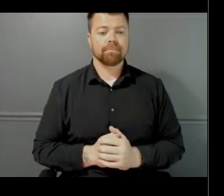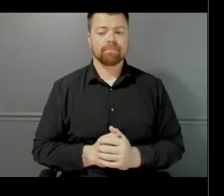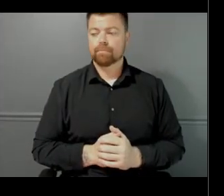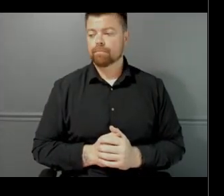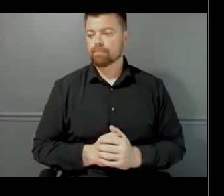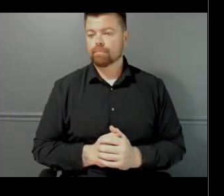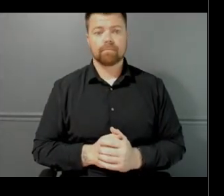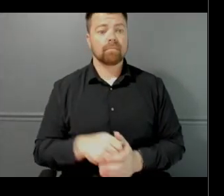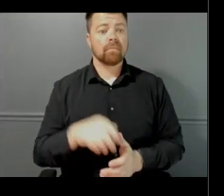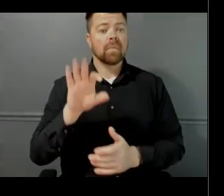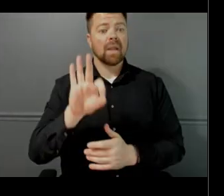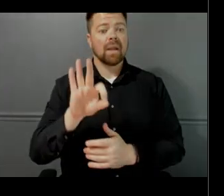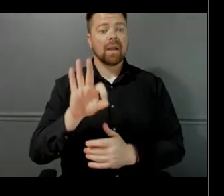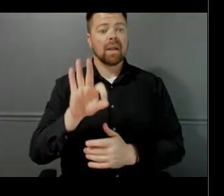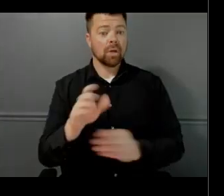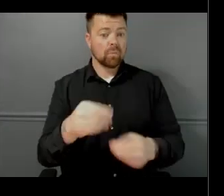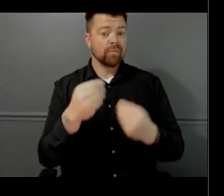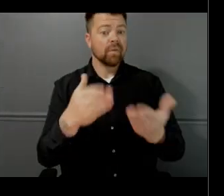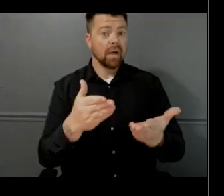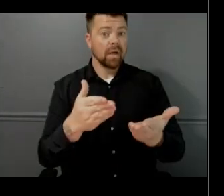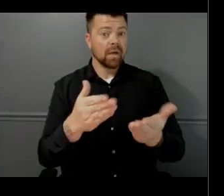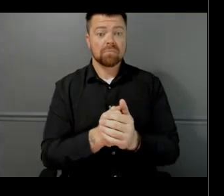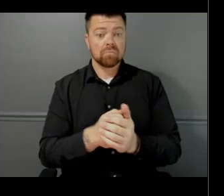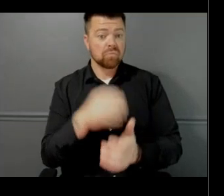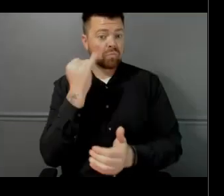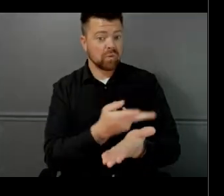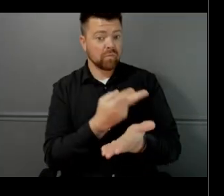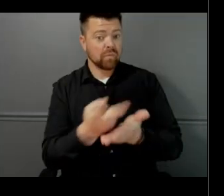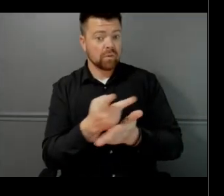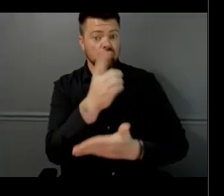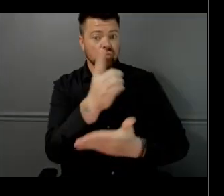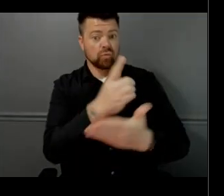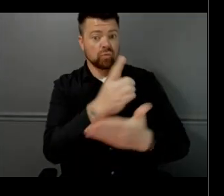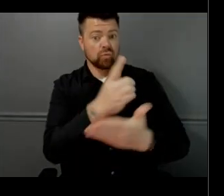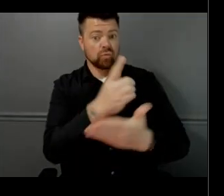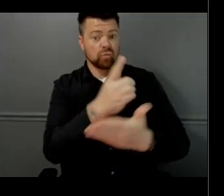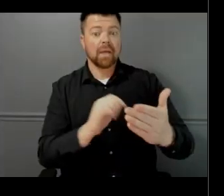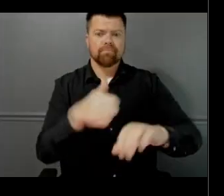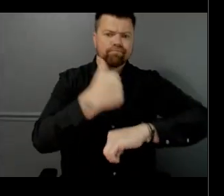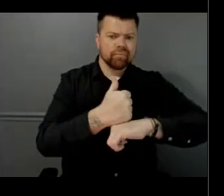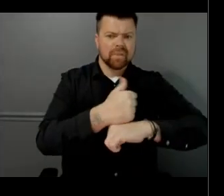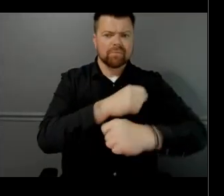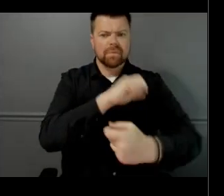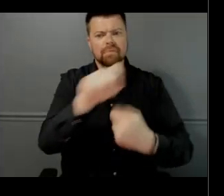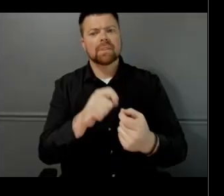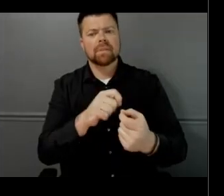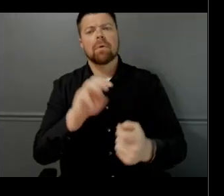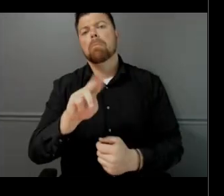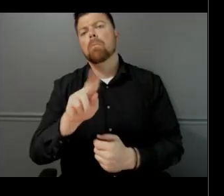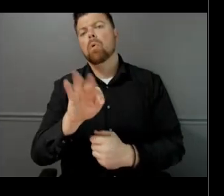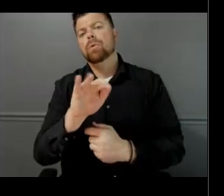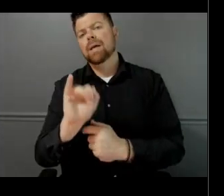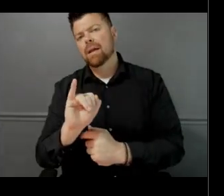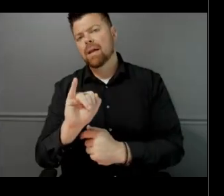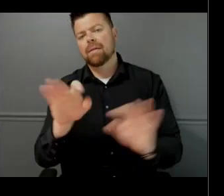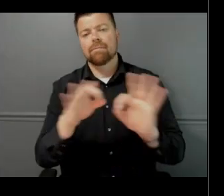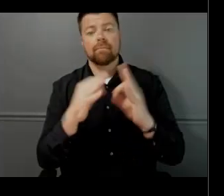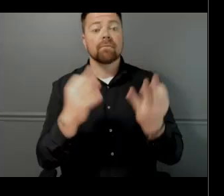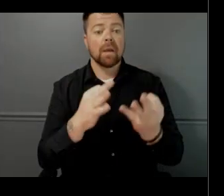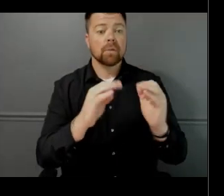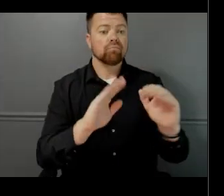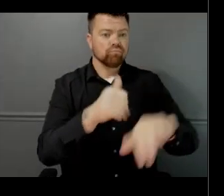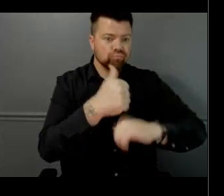The FHA provides that a failure to design and construct certain multifamily dwellings